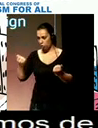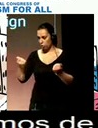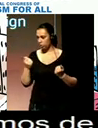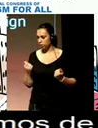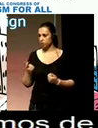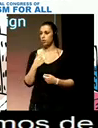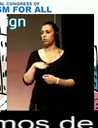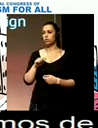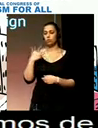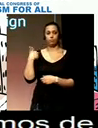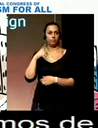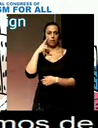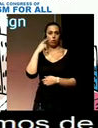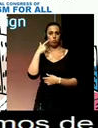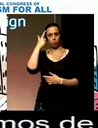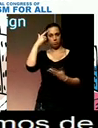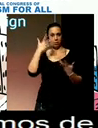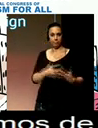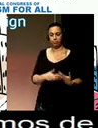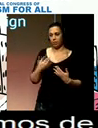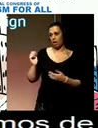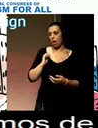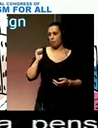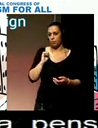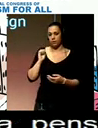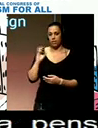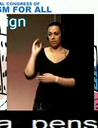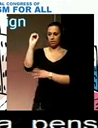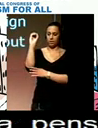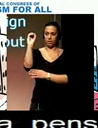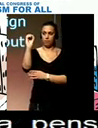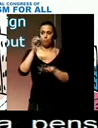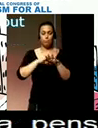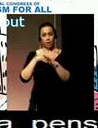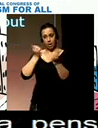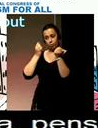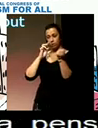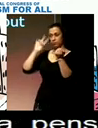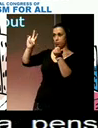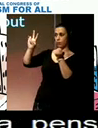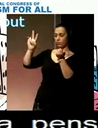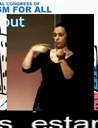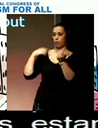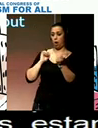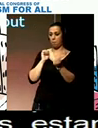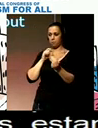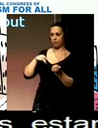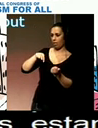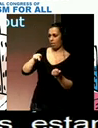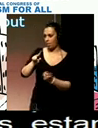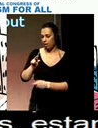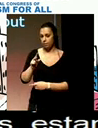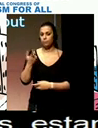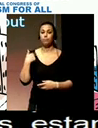a city, we are thinking about the drivers. And it's not only for drivers, this